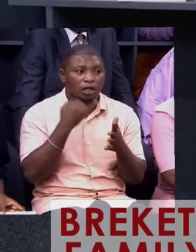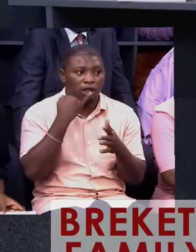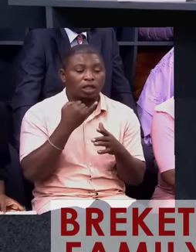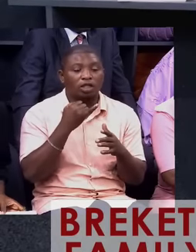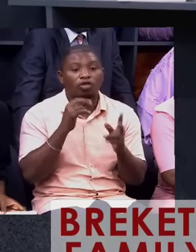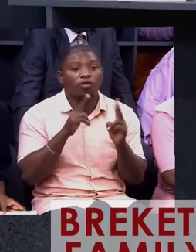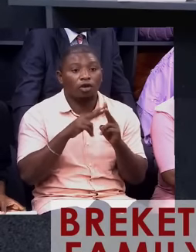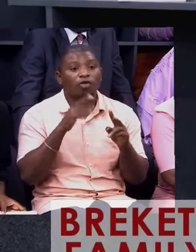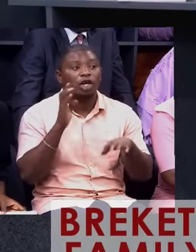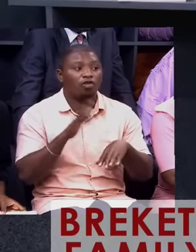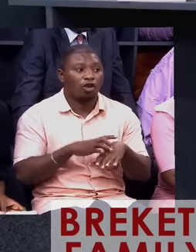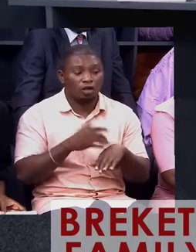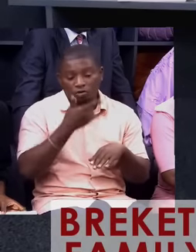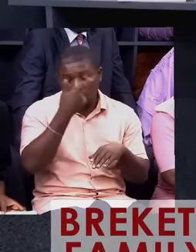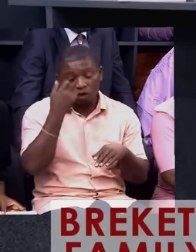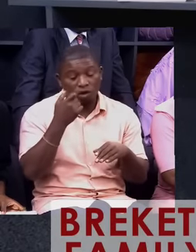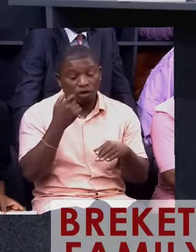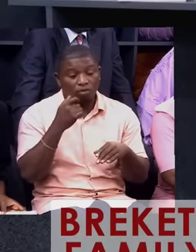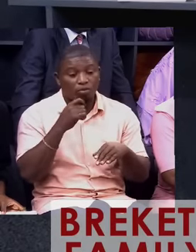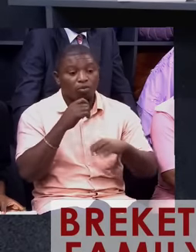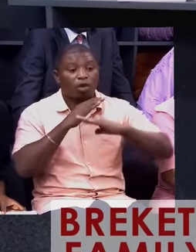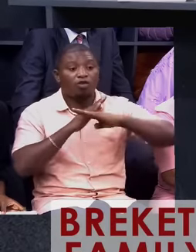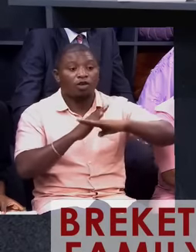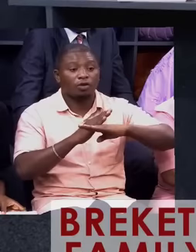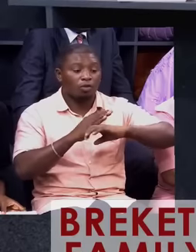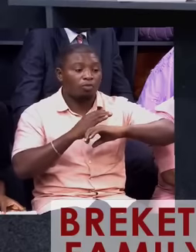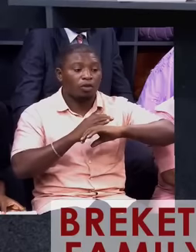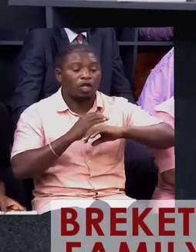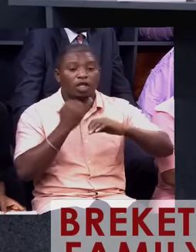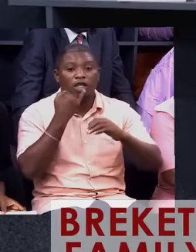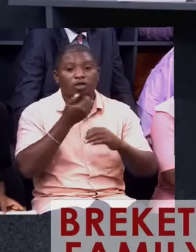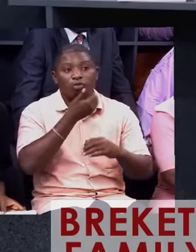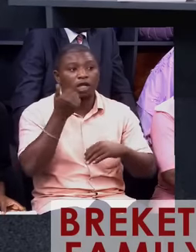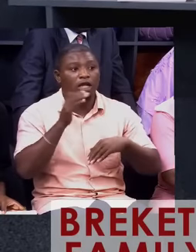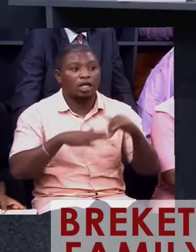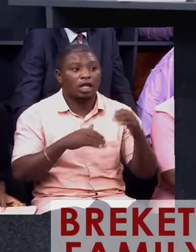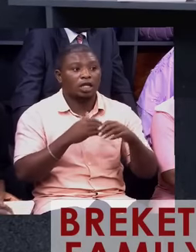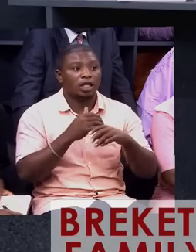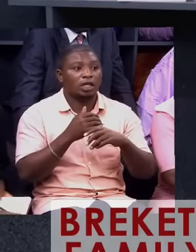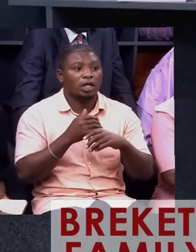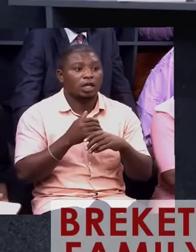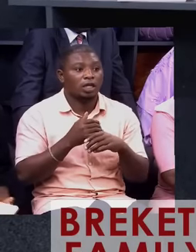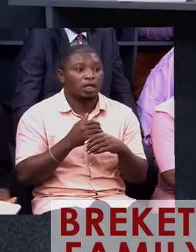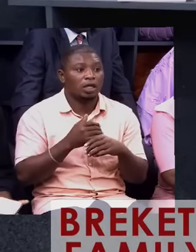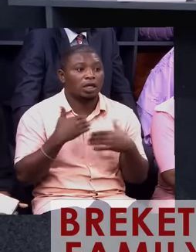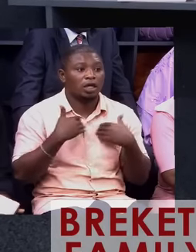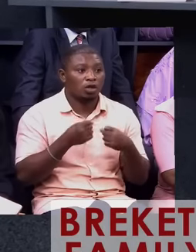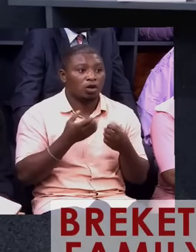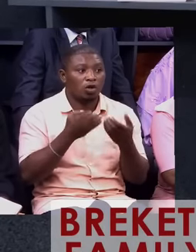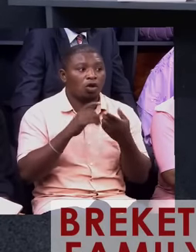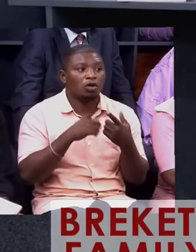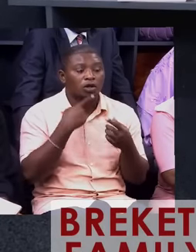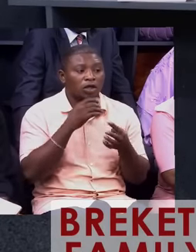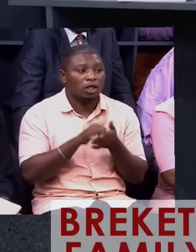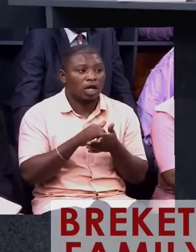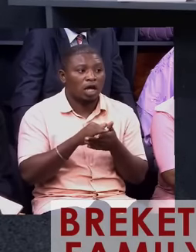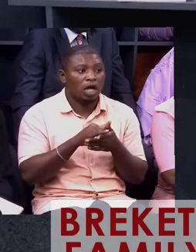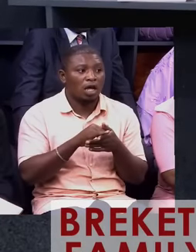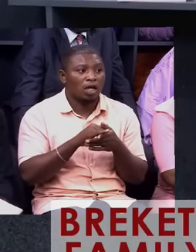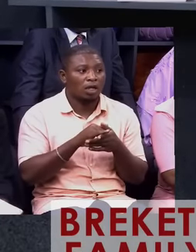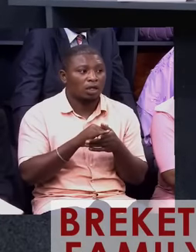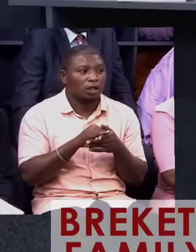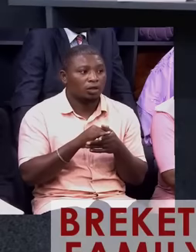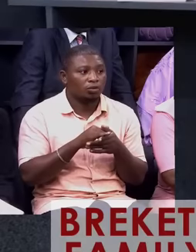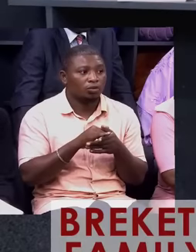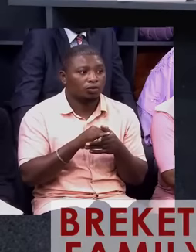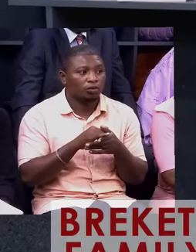effective because prevention is better than cure and I also want to end on the note that that I don't feel say any human